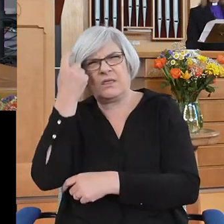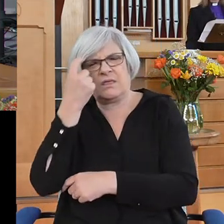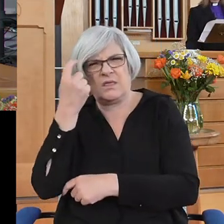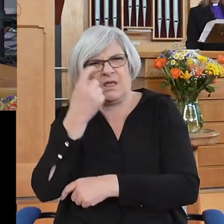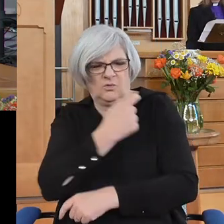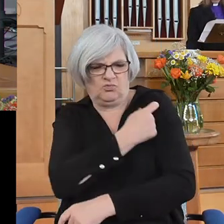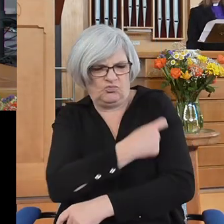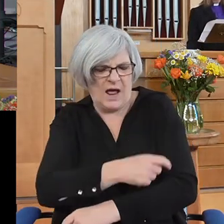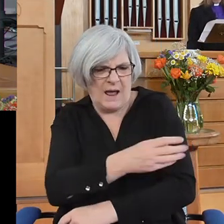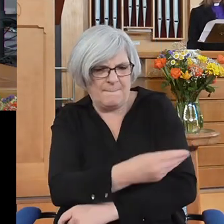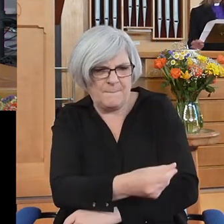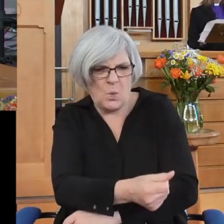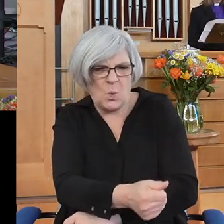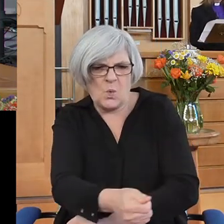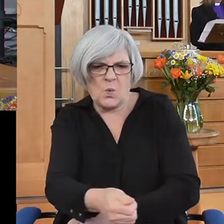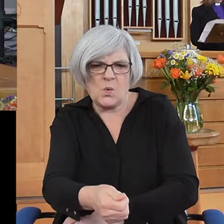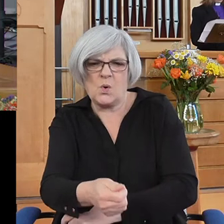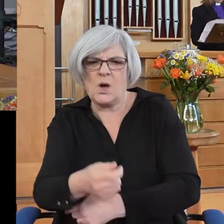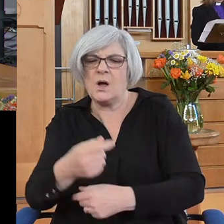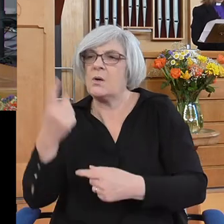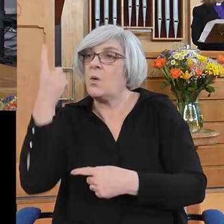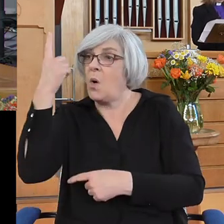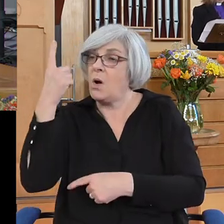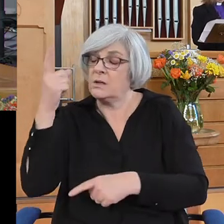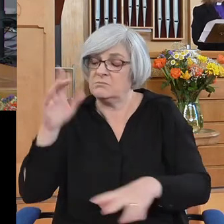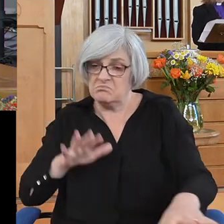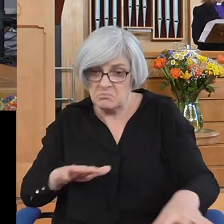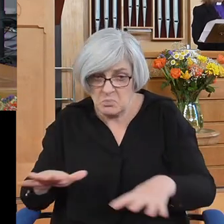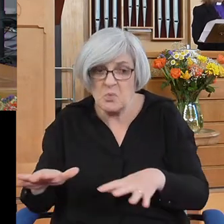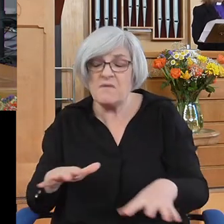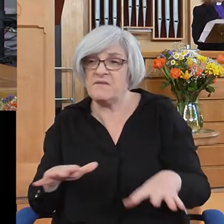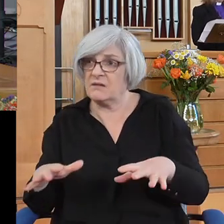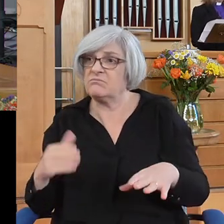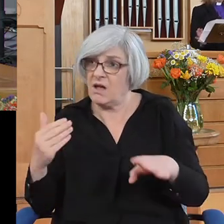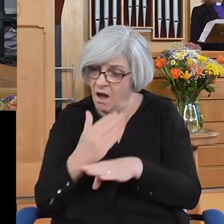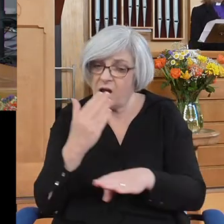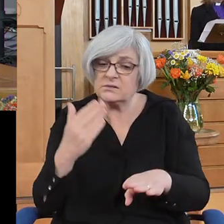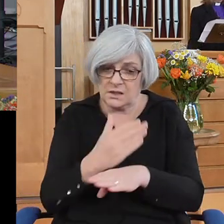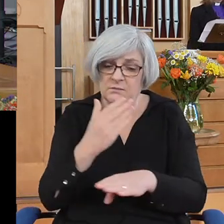bones, God is moving and acting.